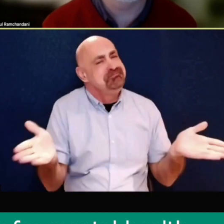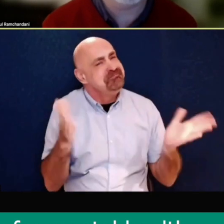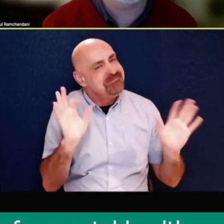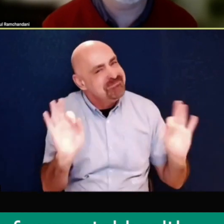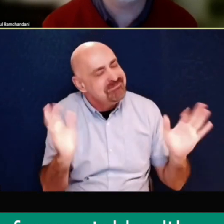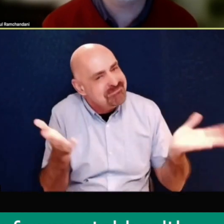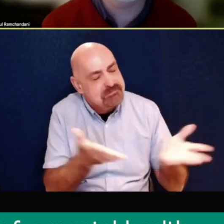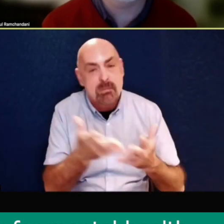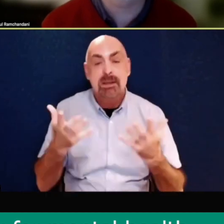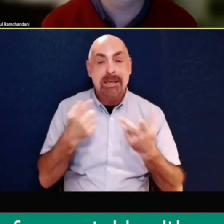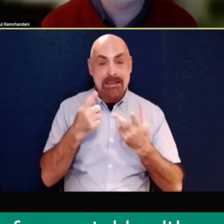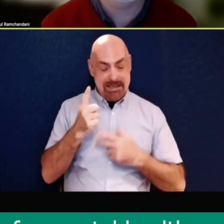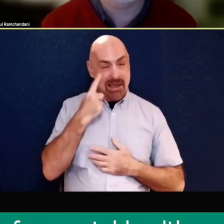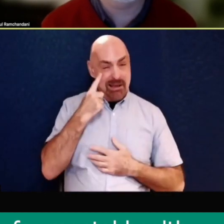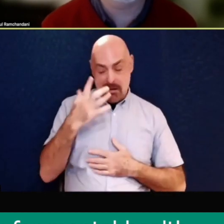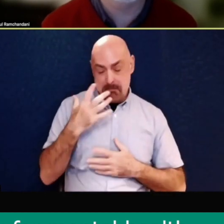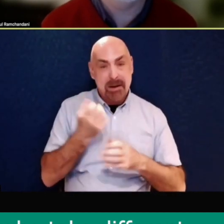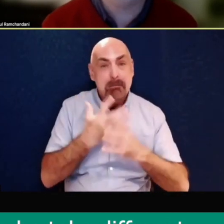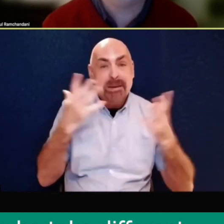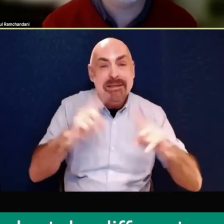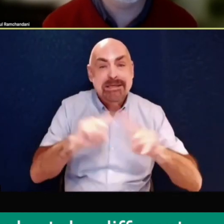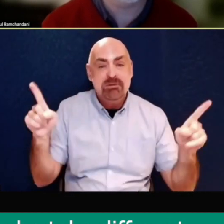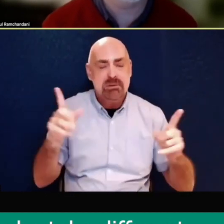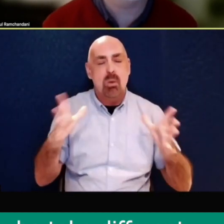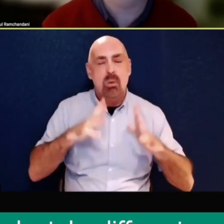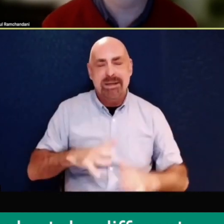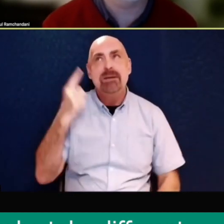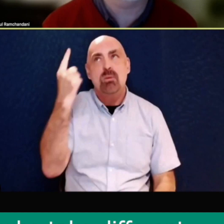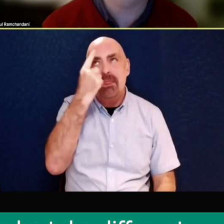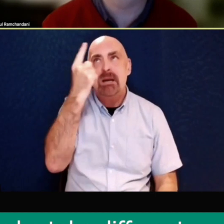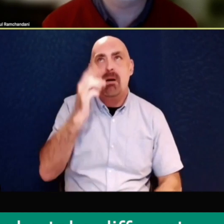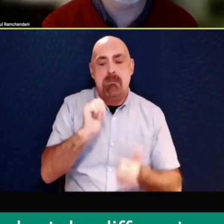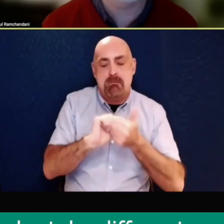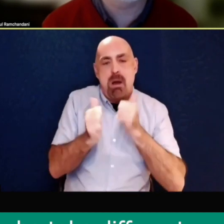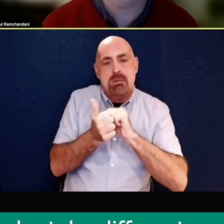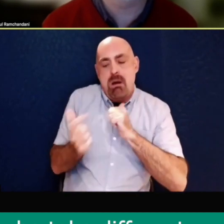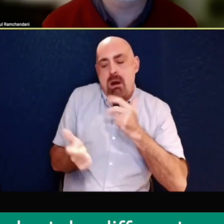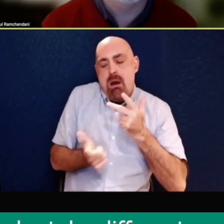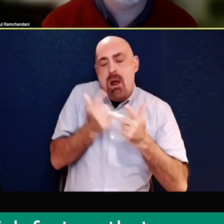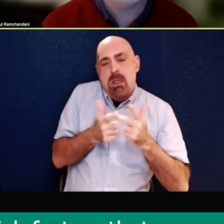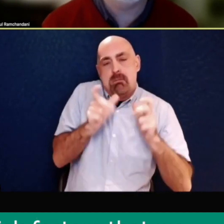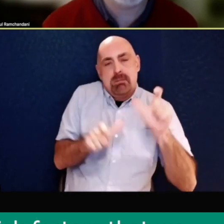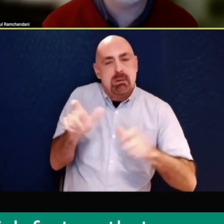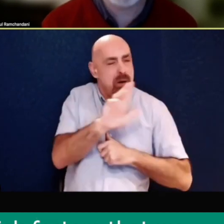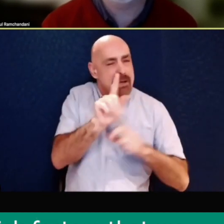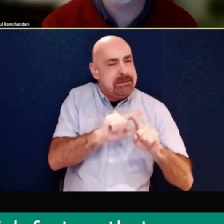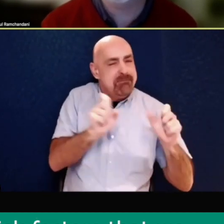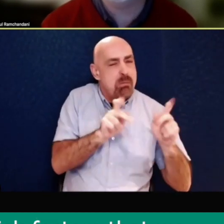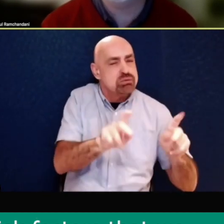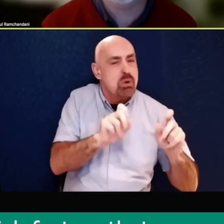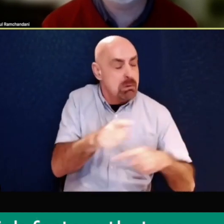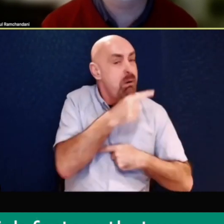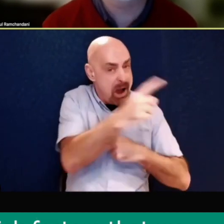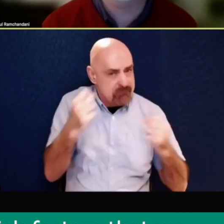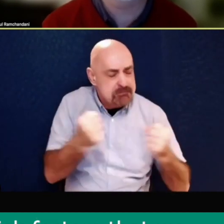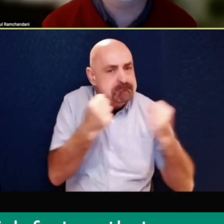difference to the population risk for mental health problems, we need to think about partnering with other people who take different approaches and who can have leverage on some of